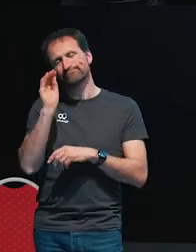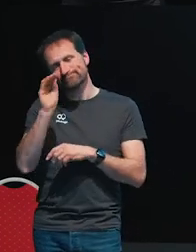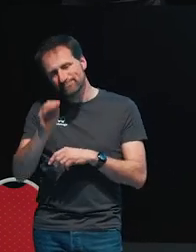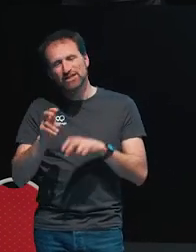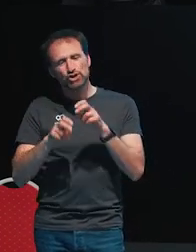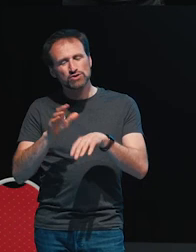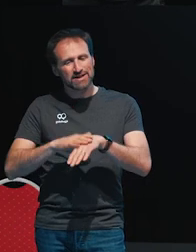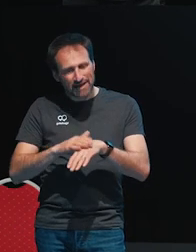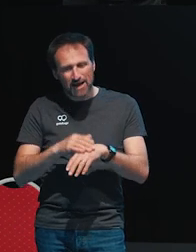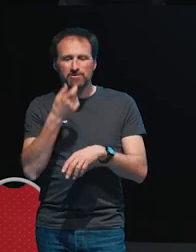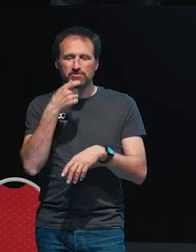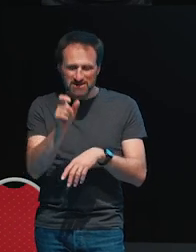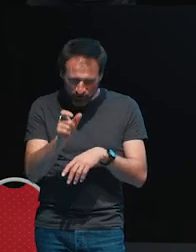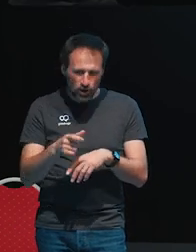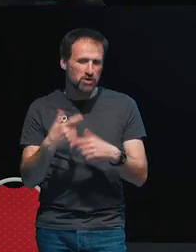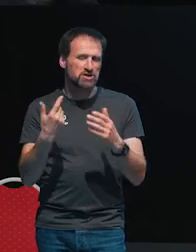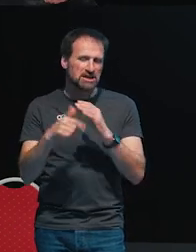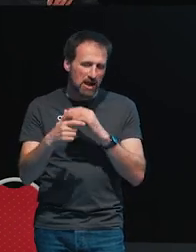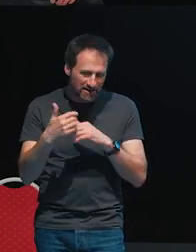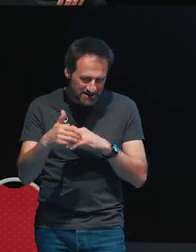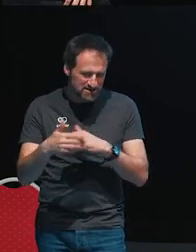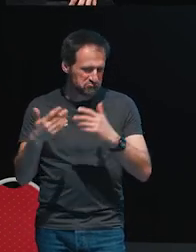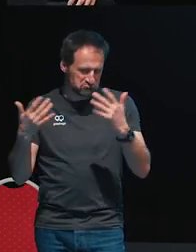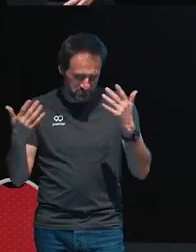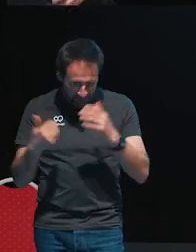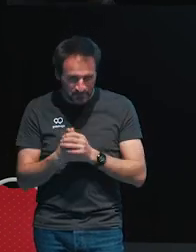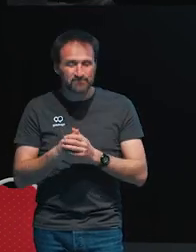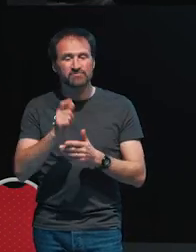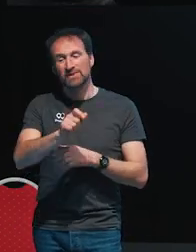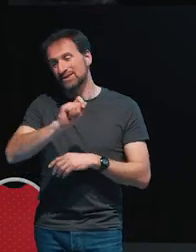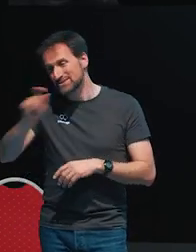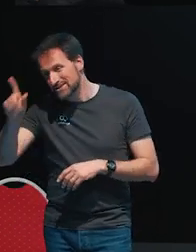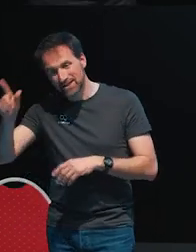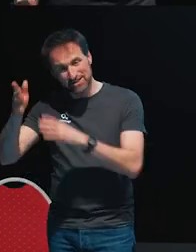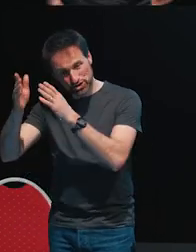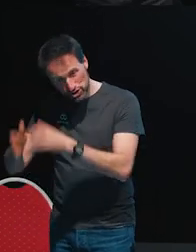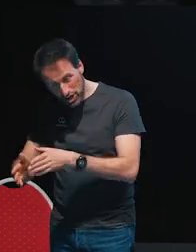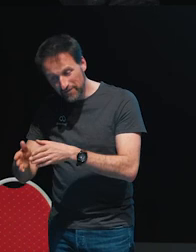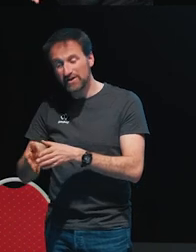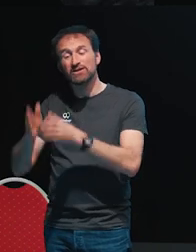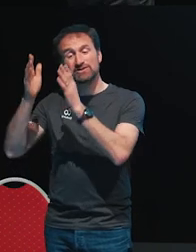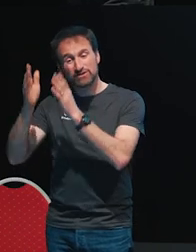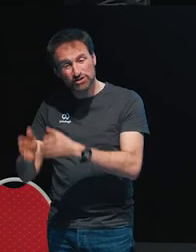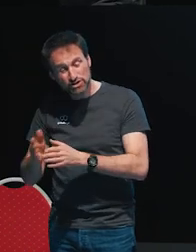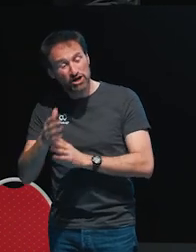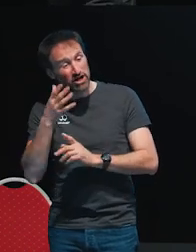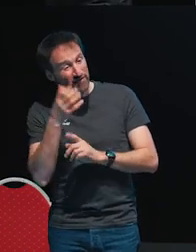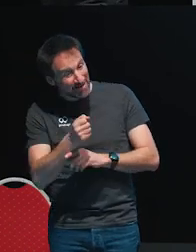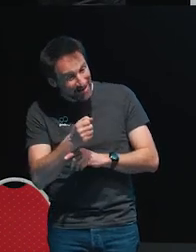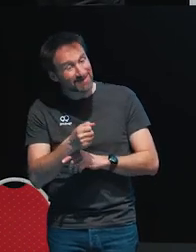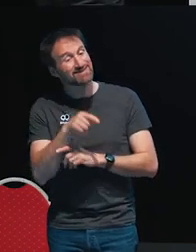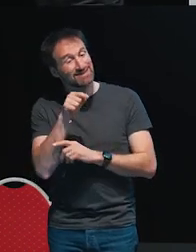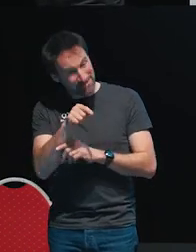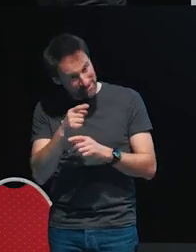a password, could also be an email address or something. We send this to the server. And once the server has determined that these credentials check